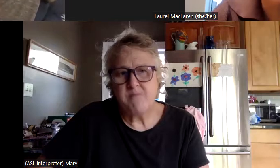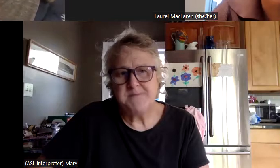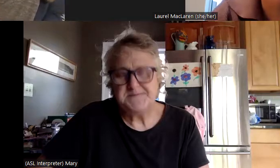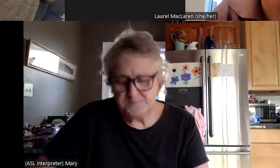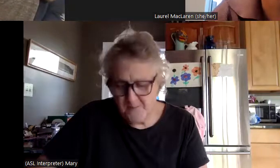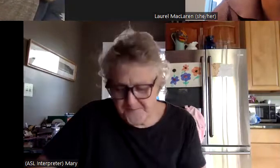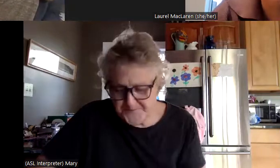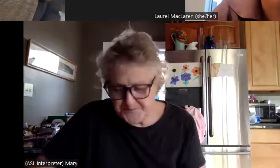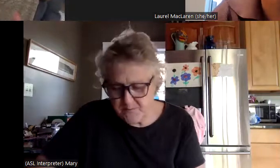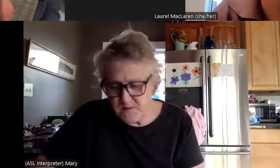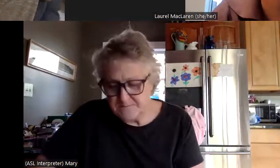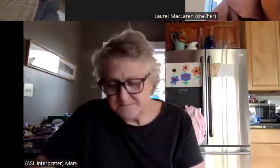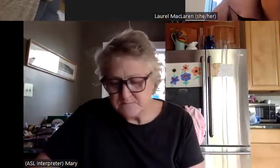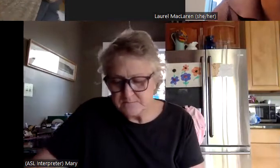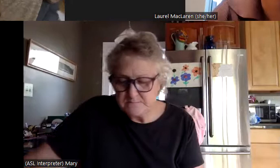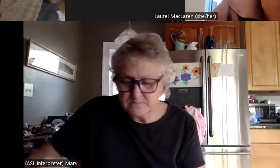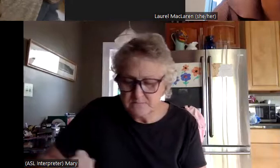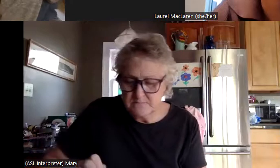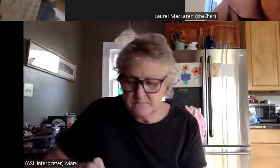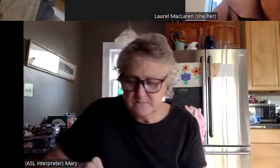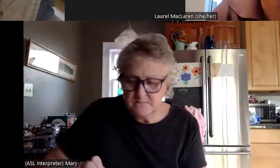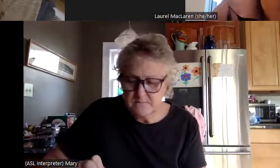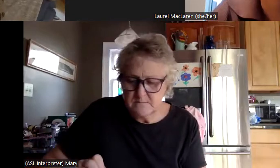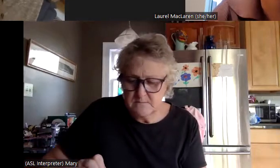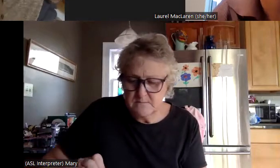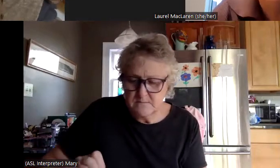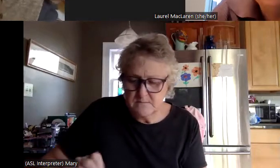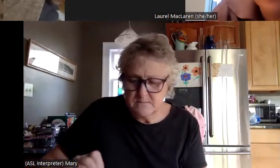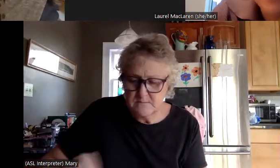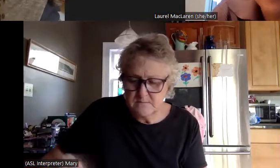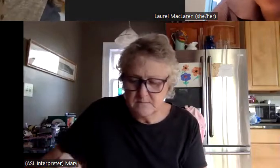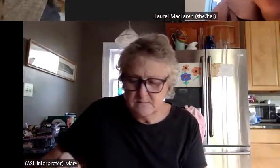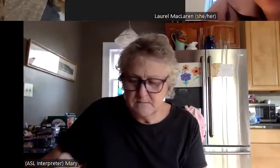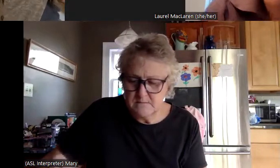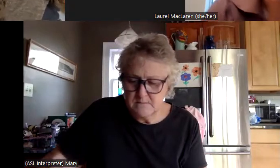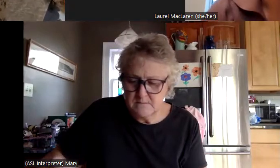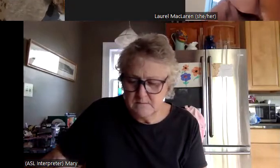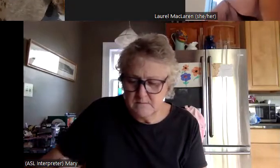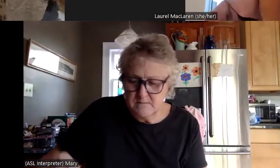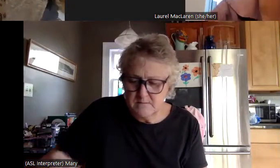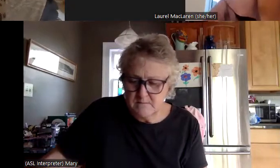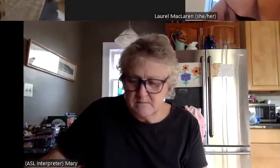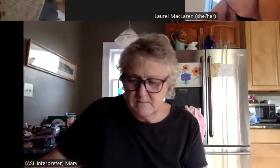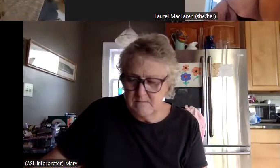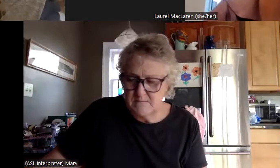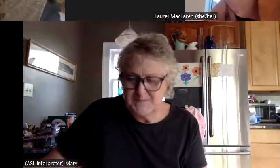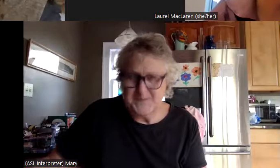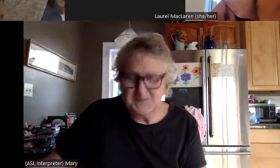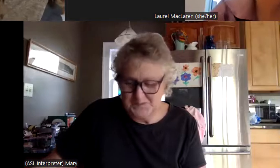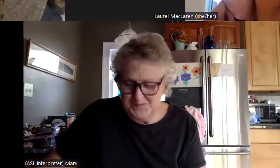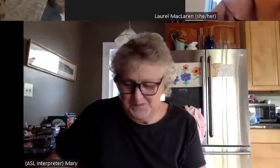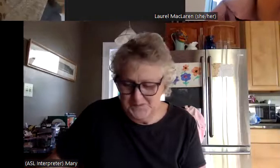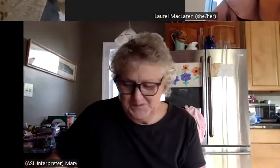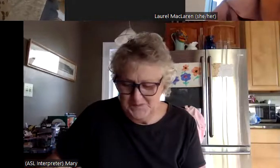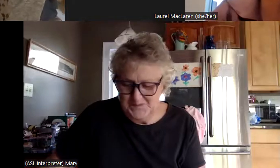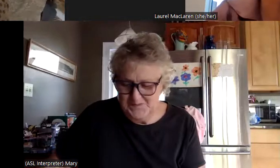never, well, I mean, he's a spoiled baby Australian, Yeah, I know. I shouldn't say it like that.